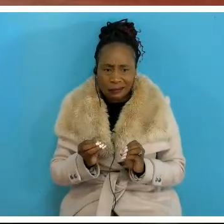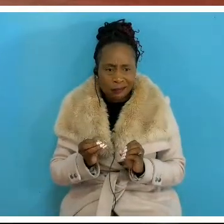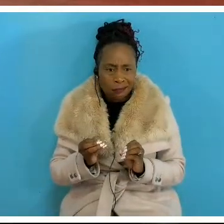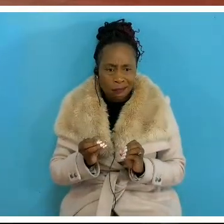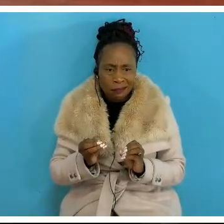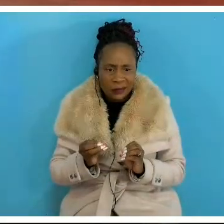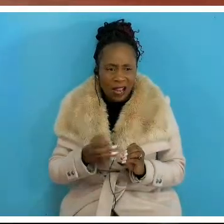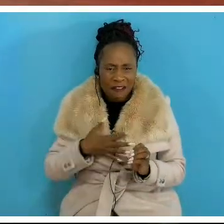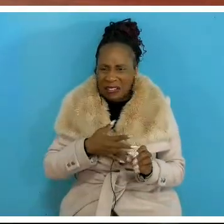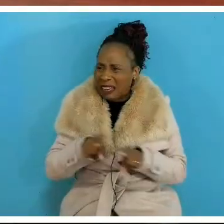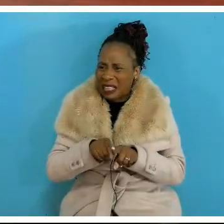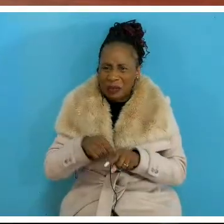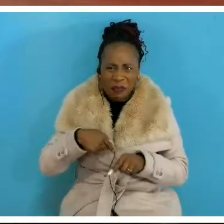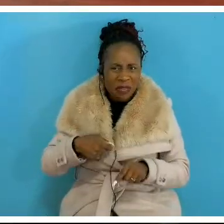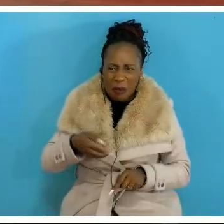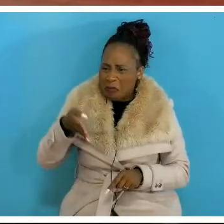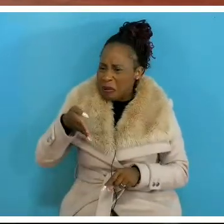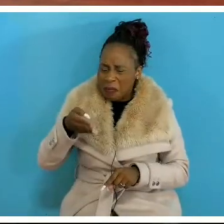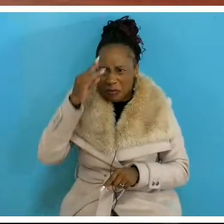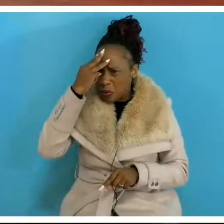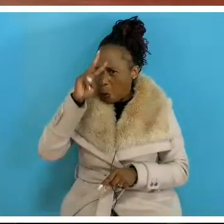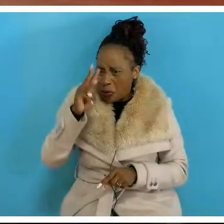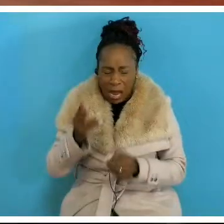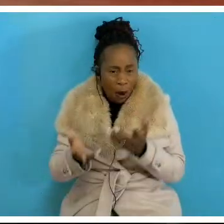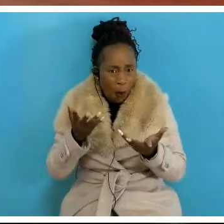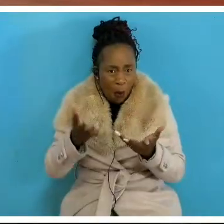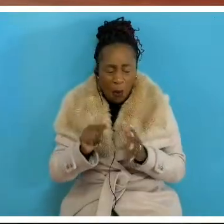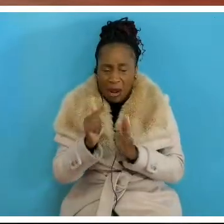in Pretoria or legislature.